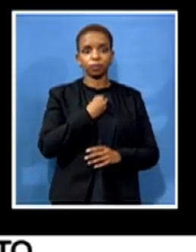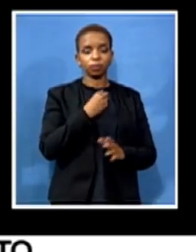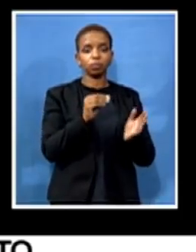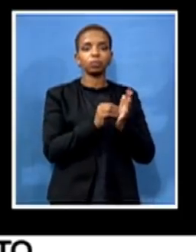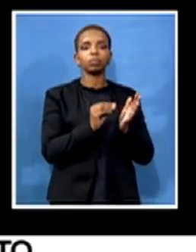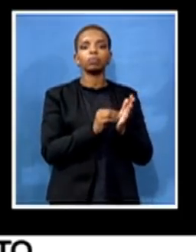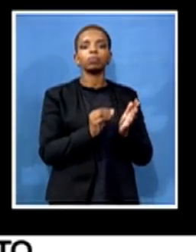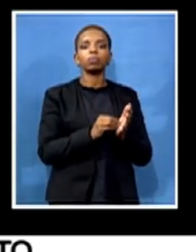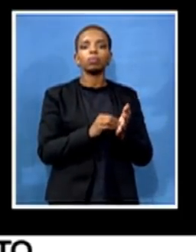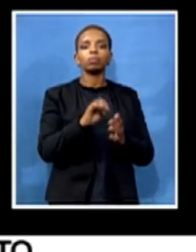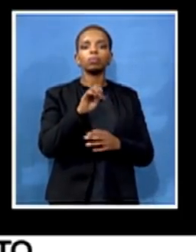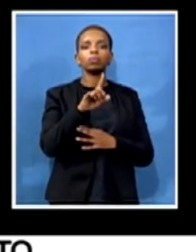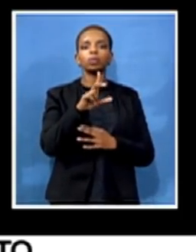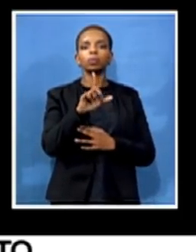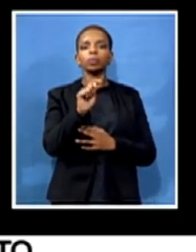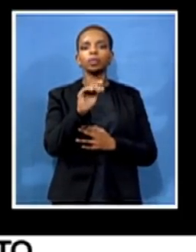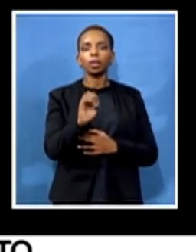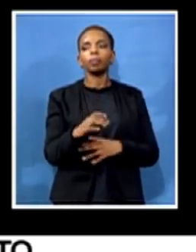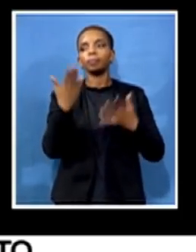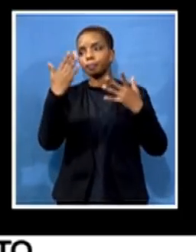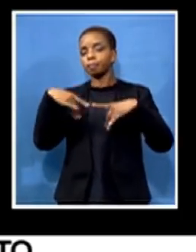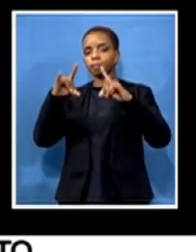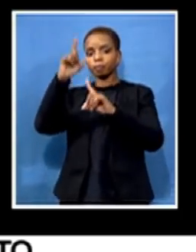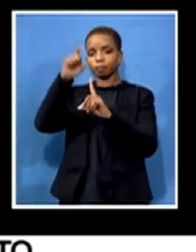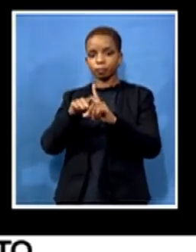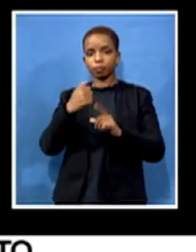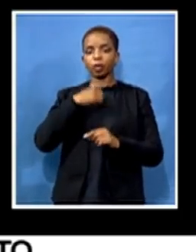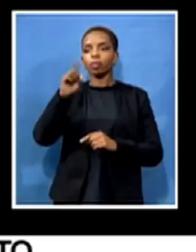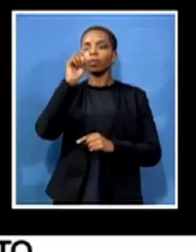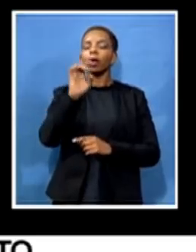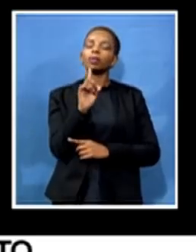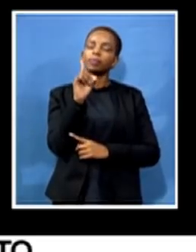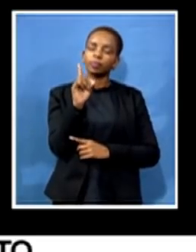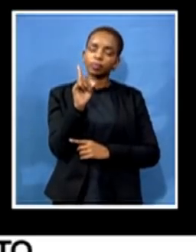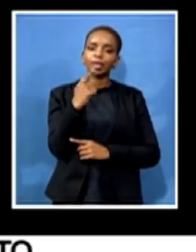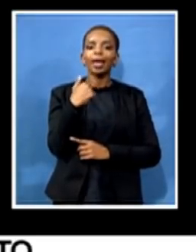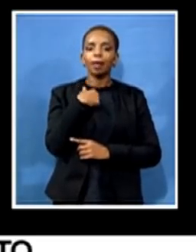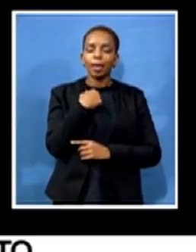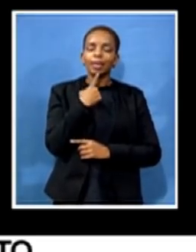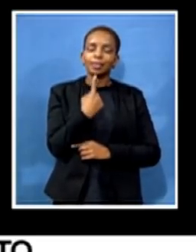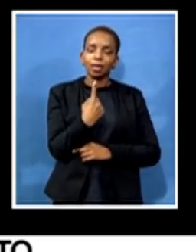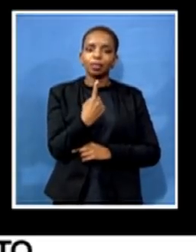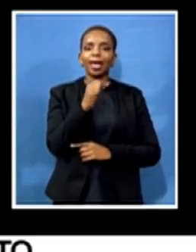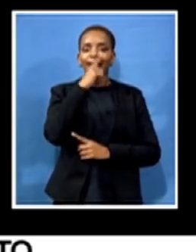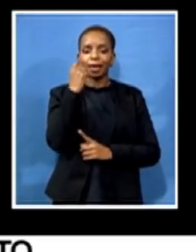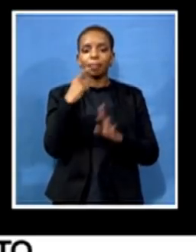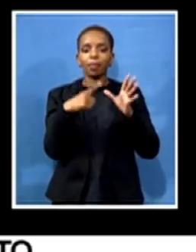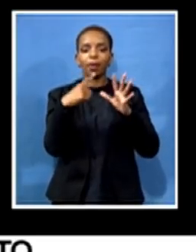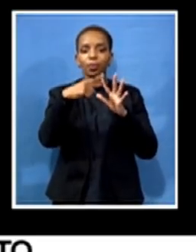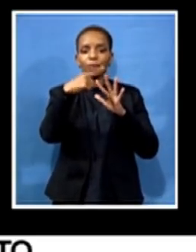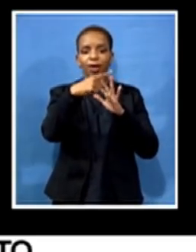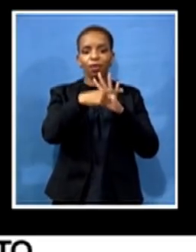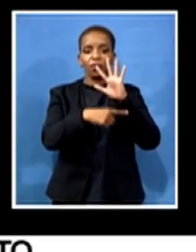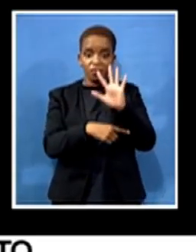Chairperson, my questions is to the Minister of Health. Can I have at least 5 names? Yes, ma'am. Yes.